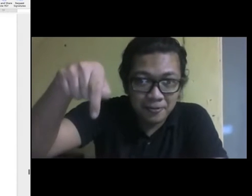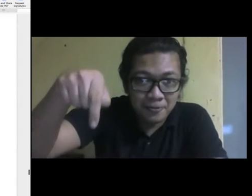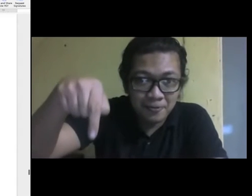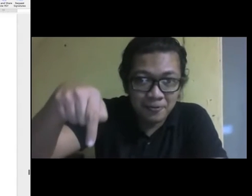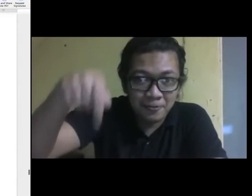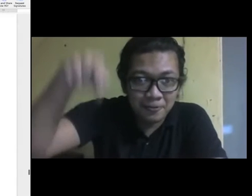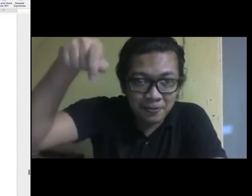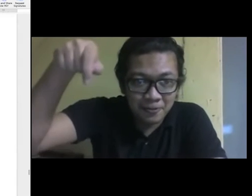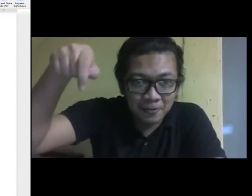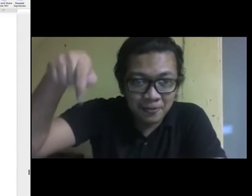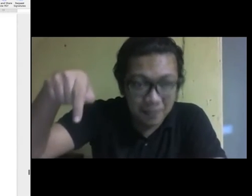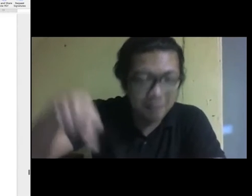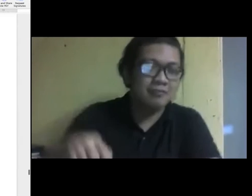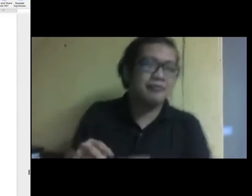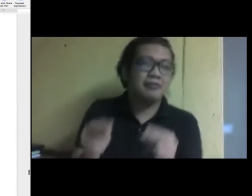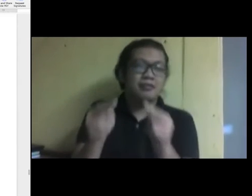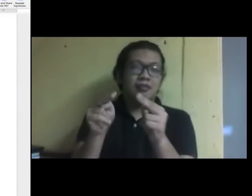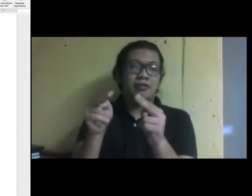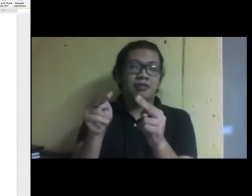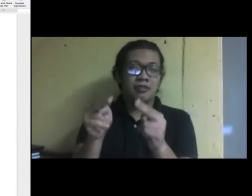Okay. Next.